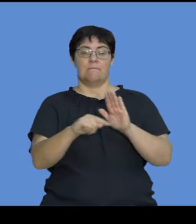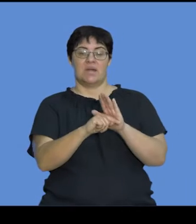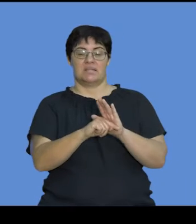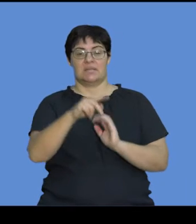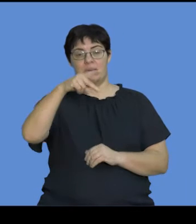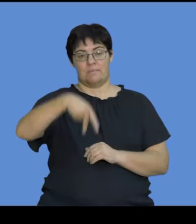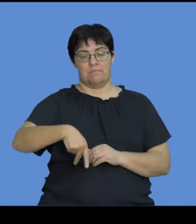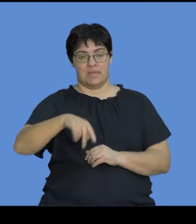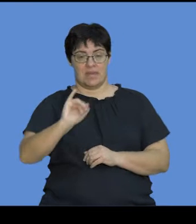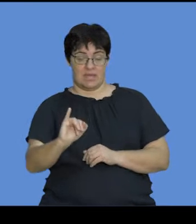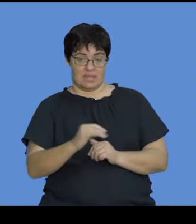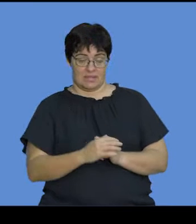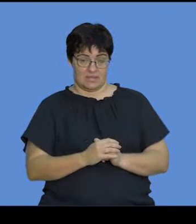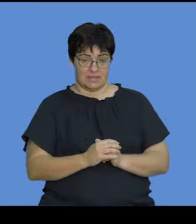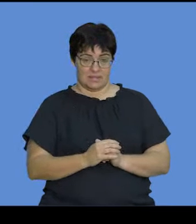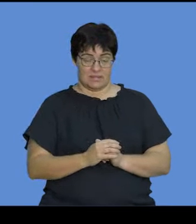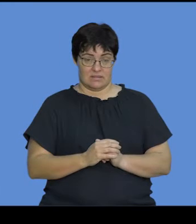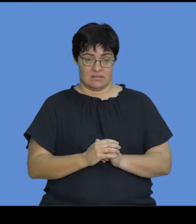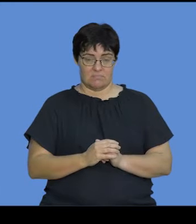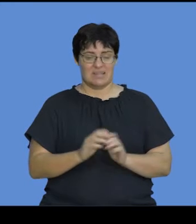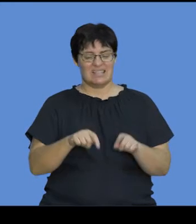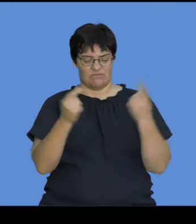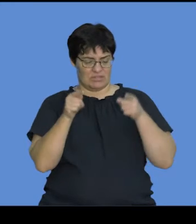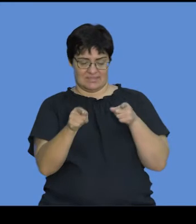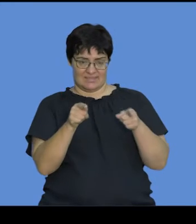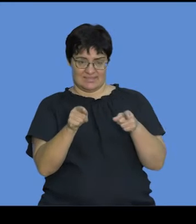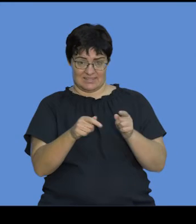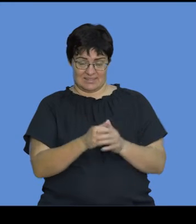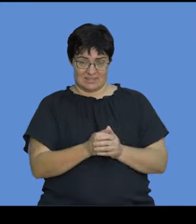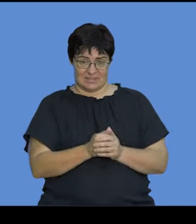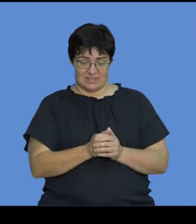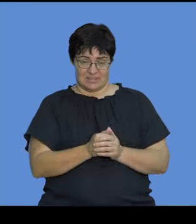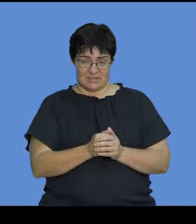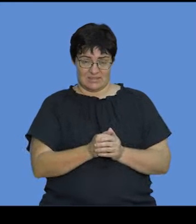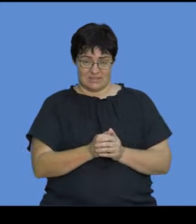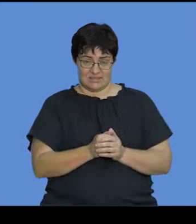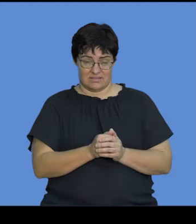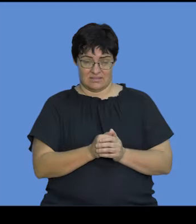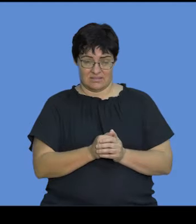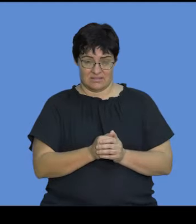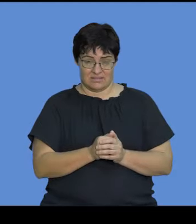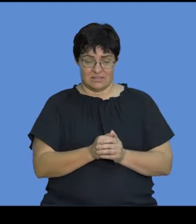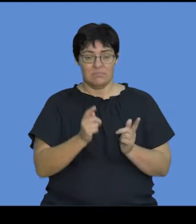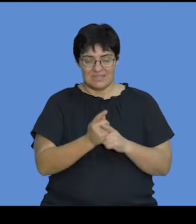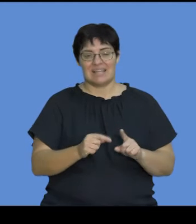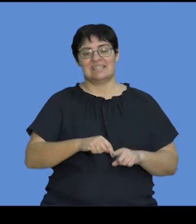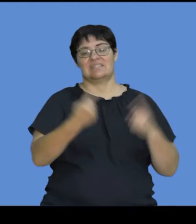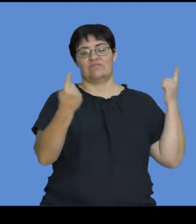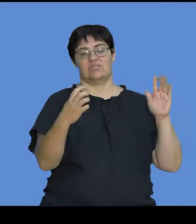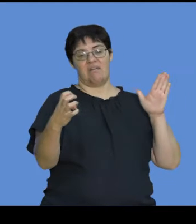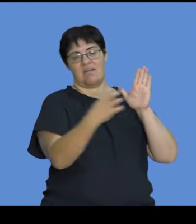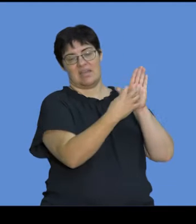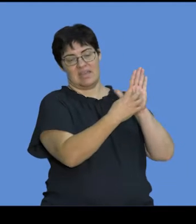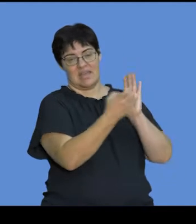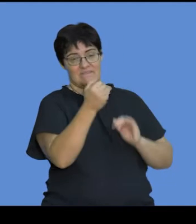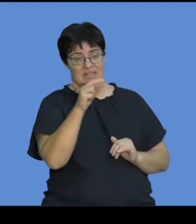minus PI. It's the difference between them. So that's the biggest difference to what you would normally do